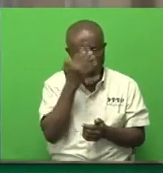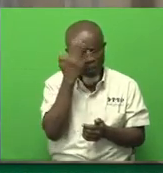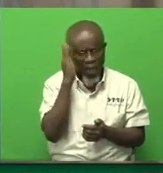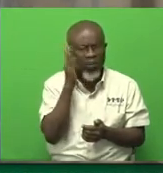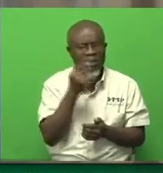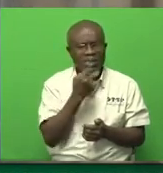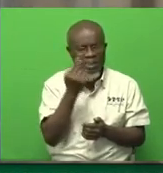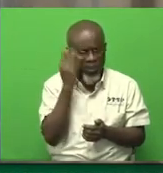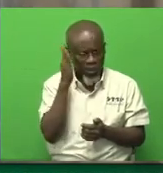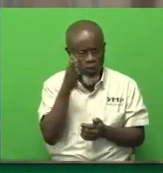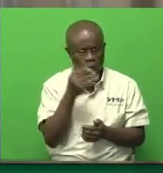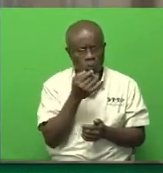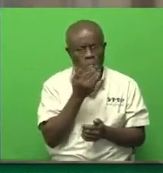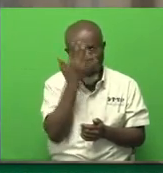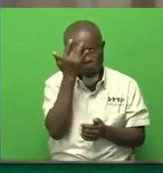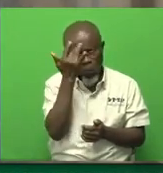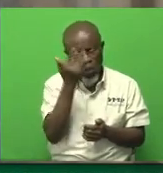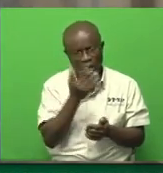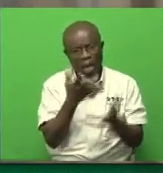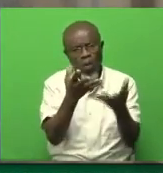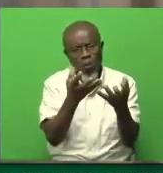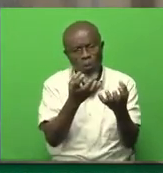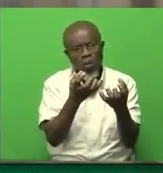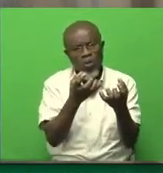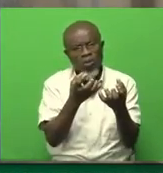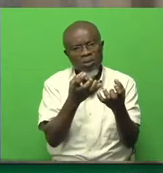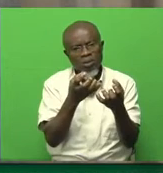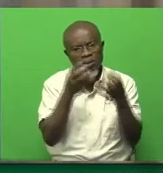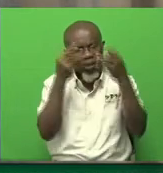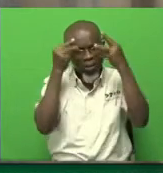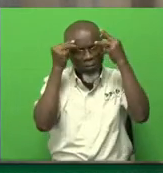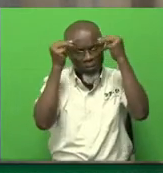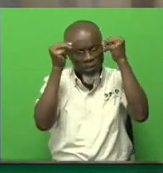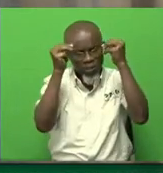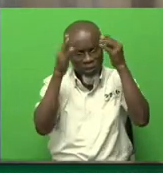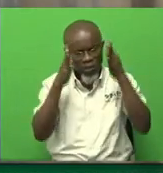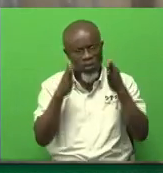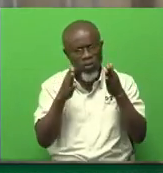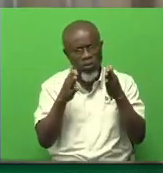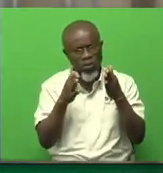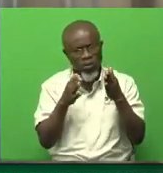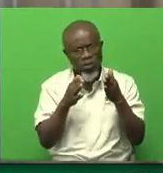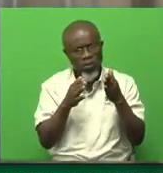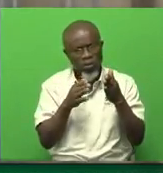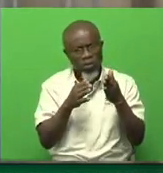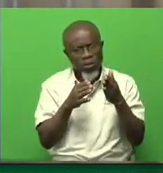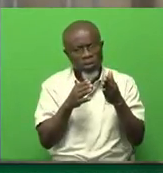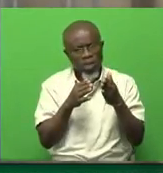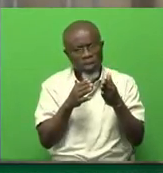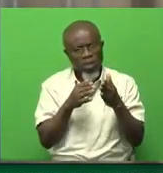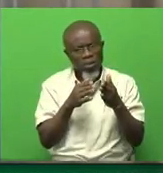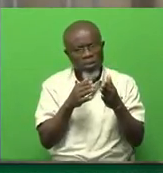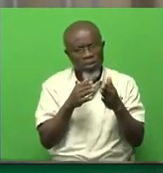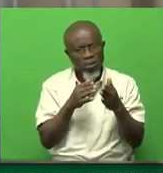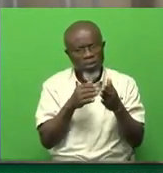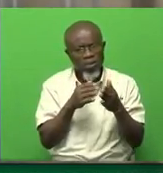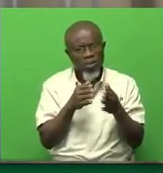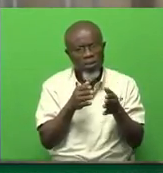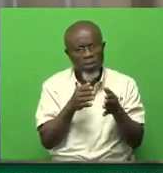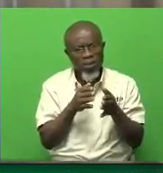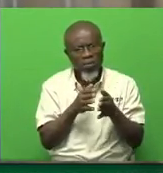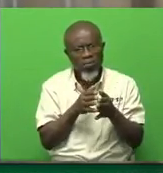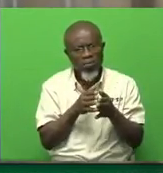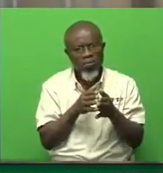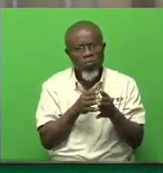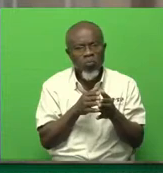I would like to minister in fact Let me let me say differently Madam speaker I challenge the Minnesota Ministry of Finance and the minister